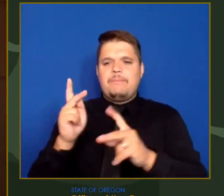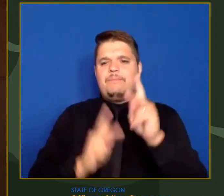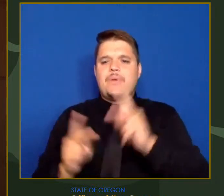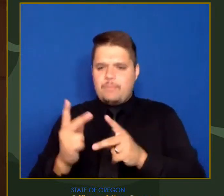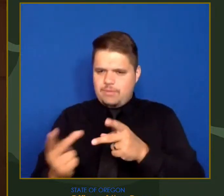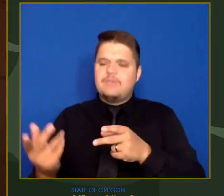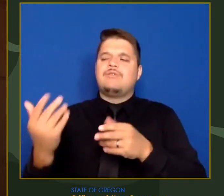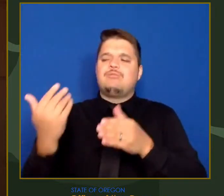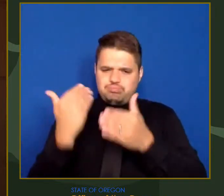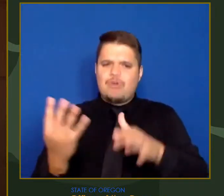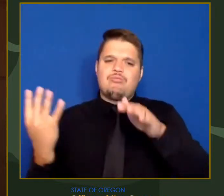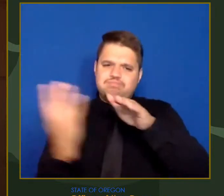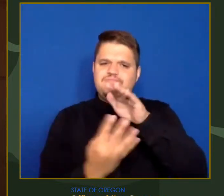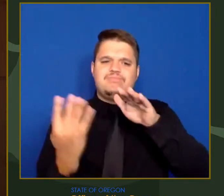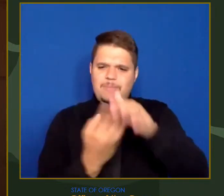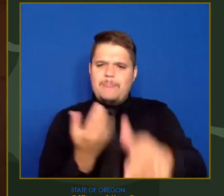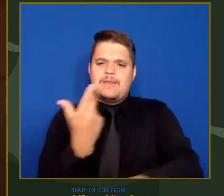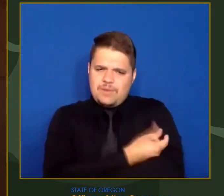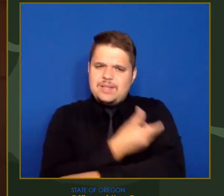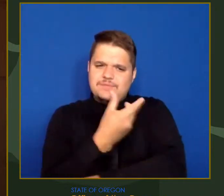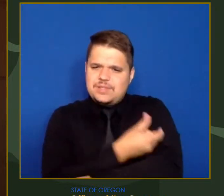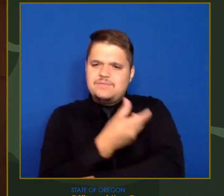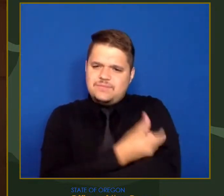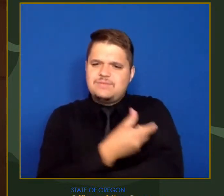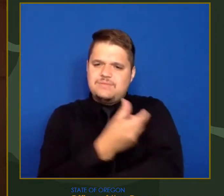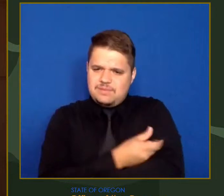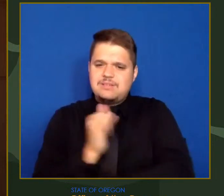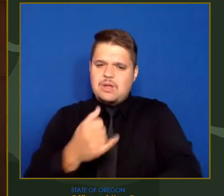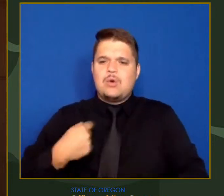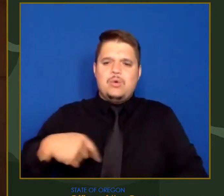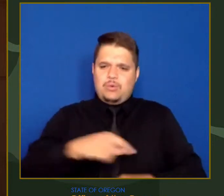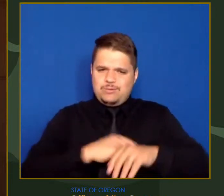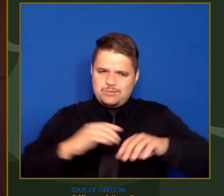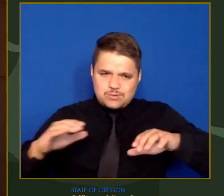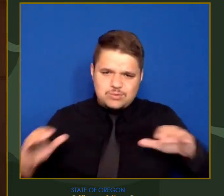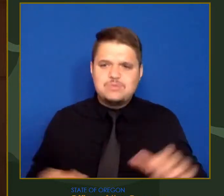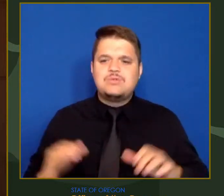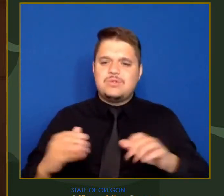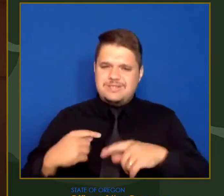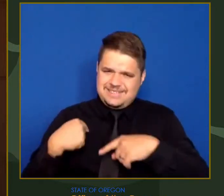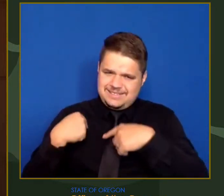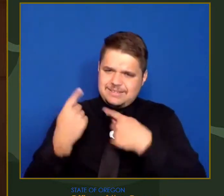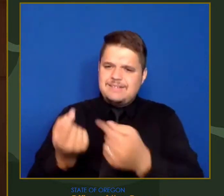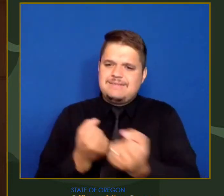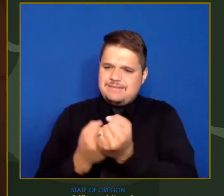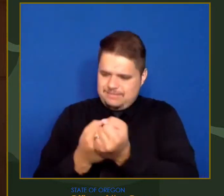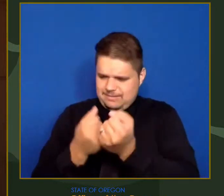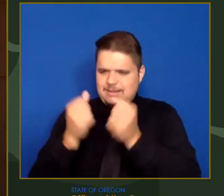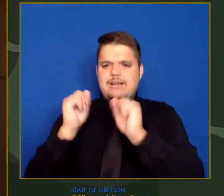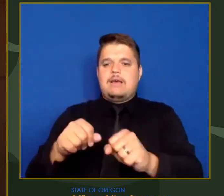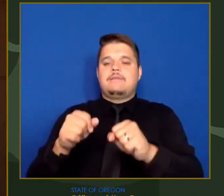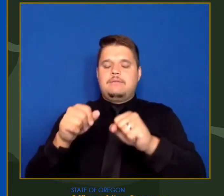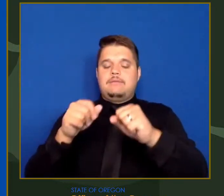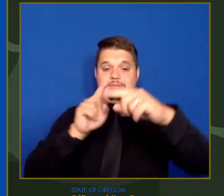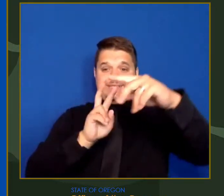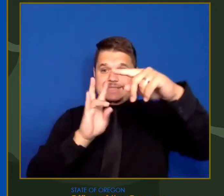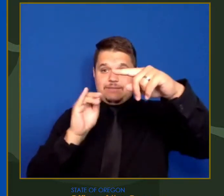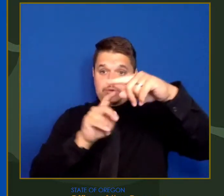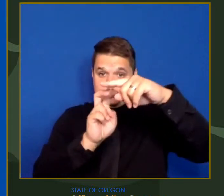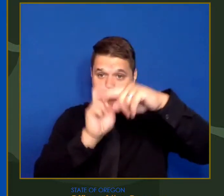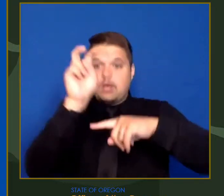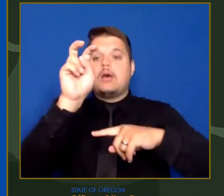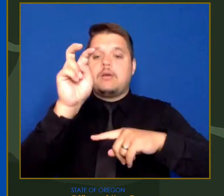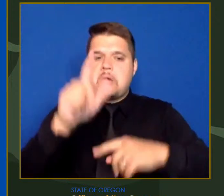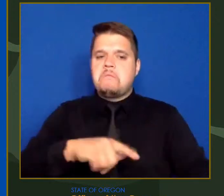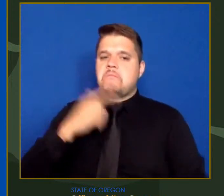shot in their arm. And we're doing everything we can to meet those timelines. Director Allen?